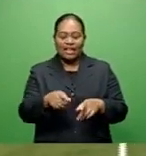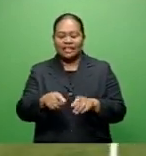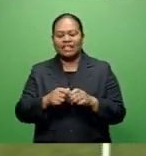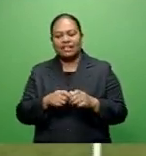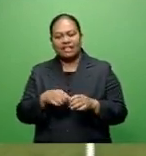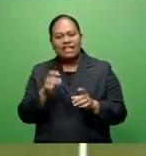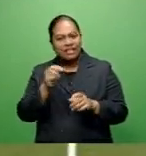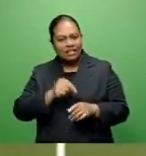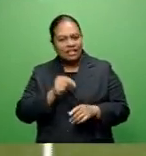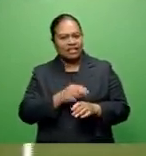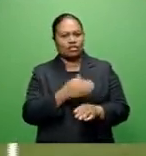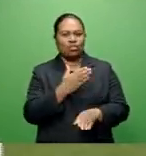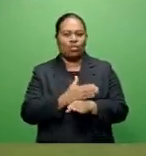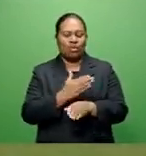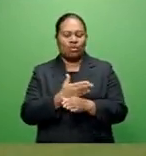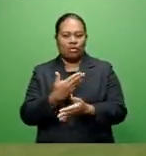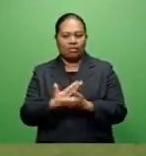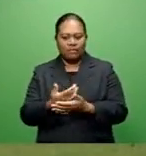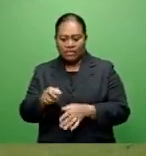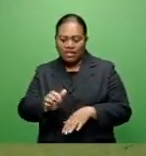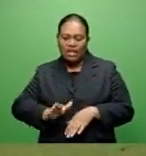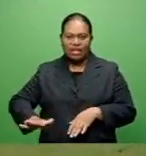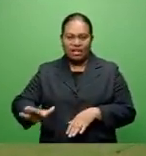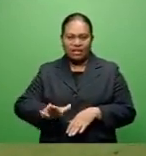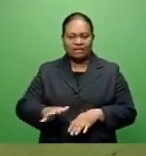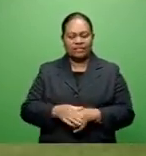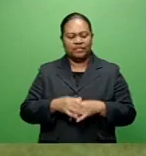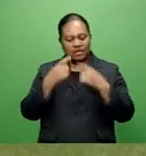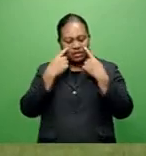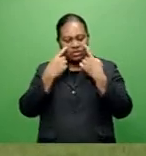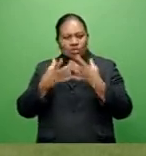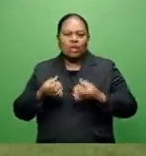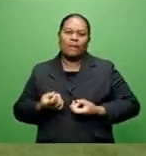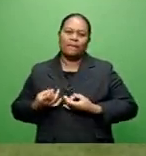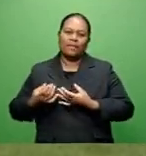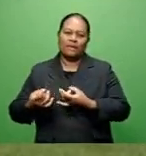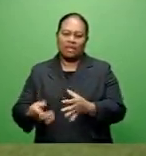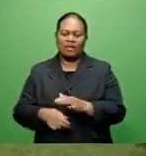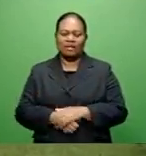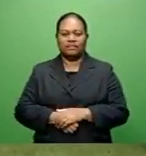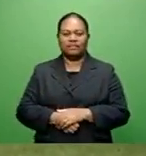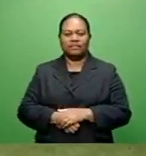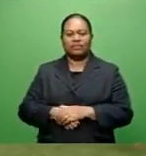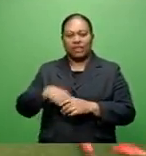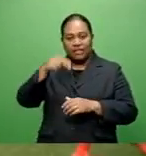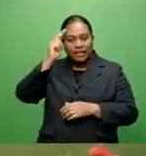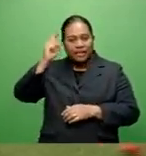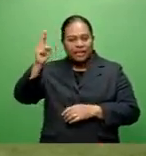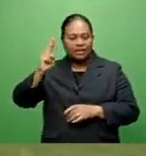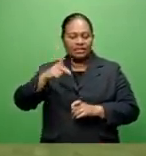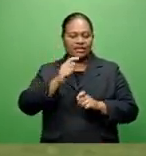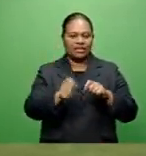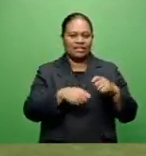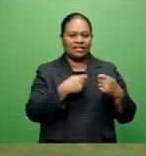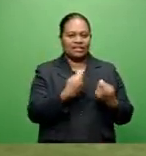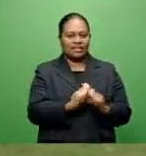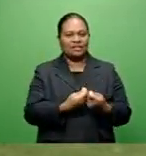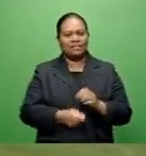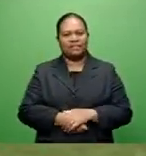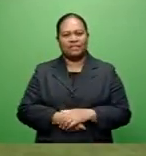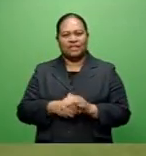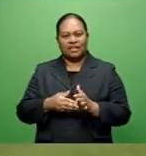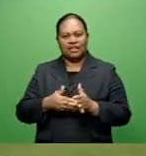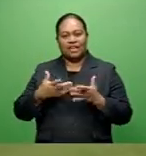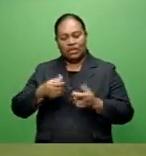on. The Somosomo youngster says he was mentally prepared to play against the national squad, which turned out to be a